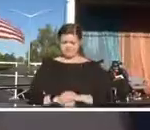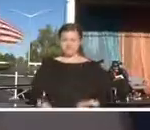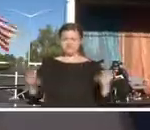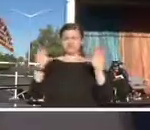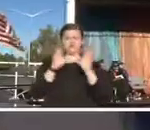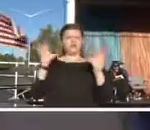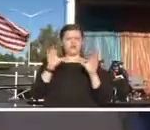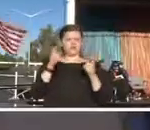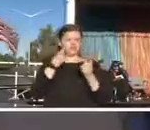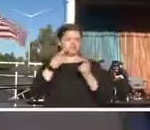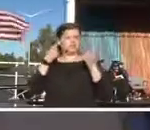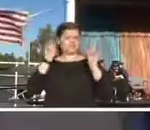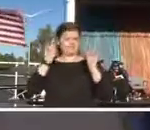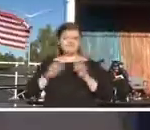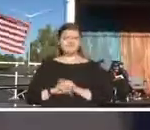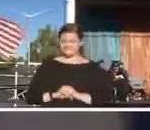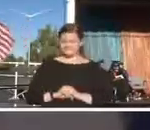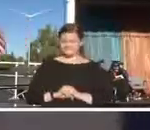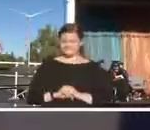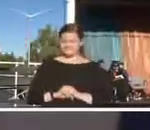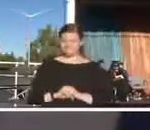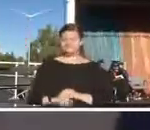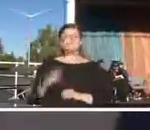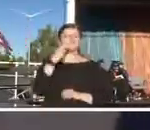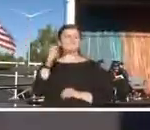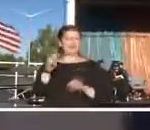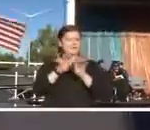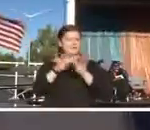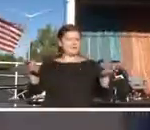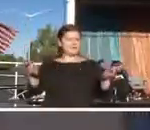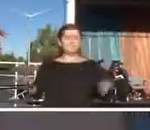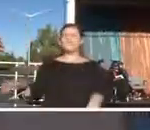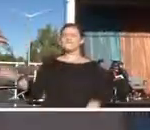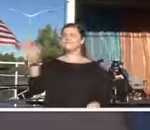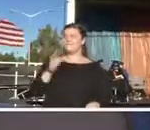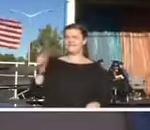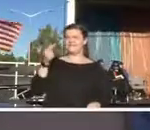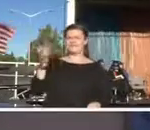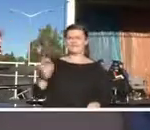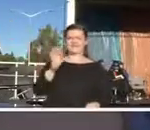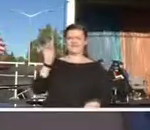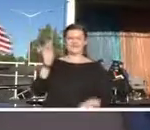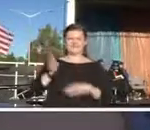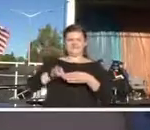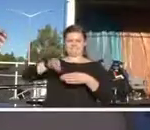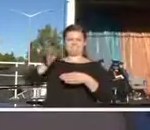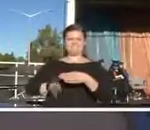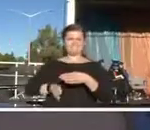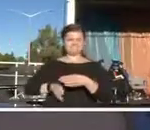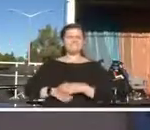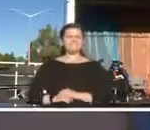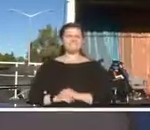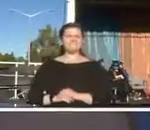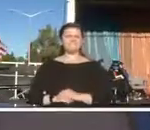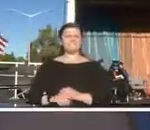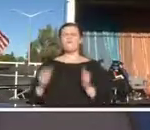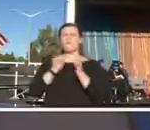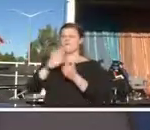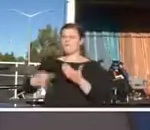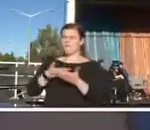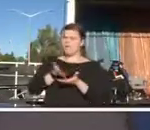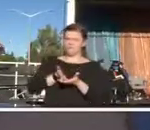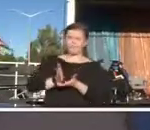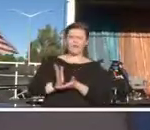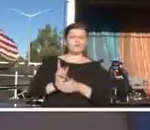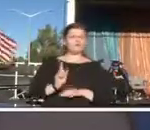of Achievement, the High School Diploma, and GED completion. with all the rights and privileges